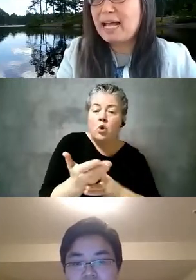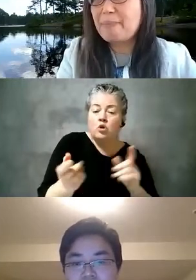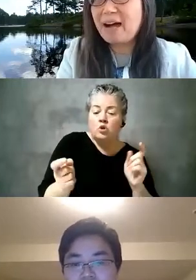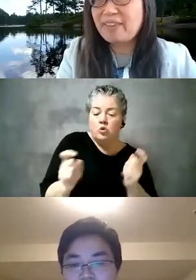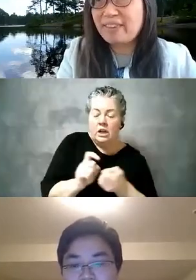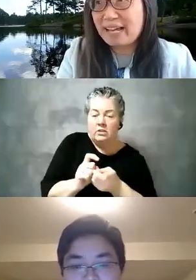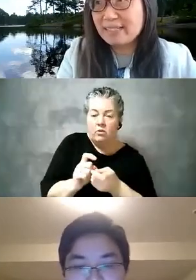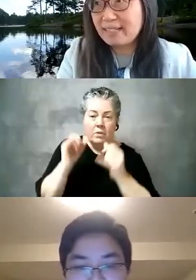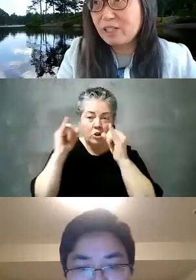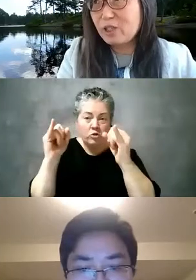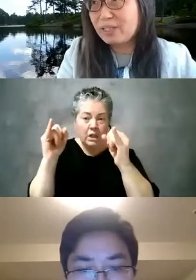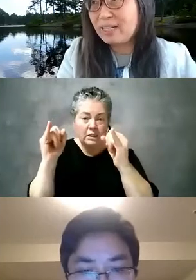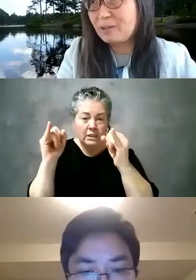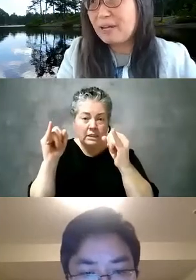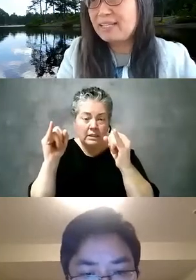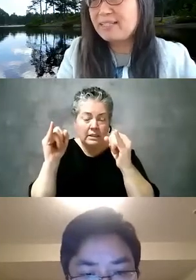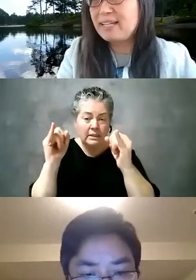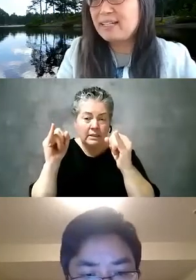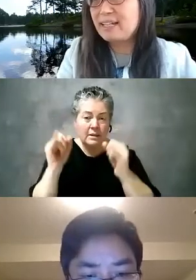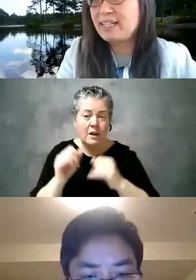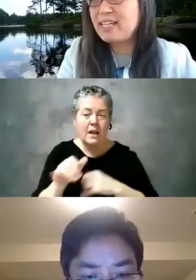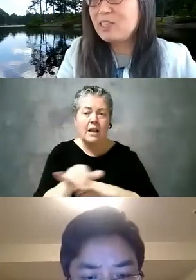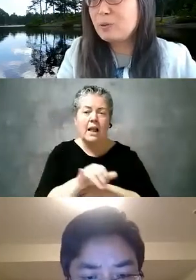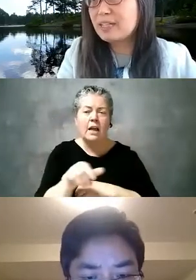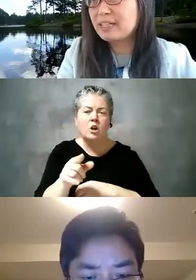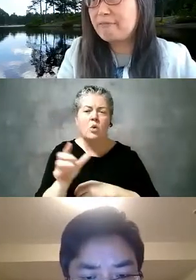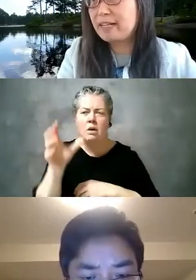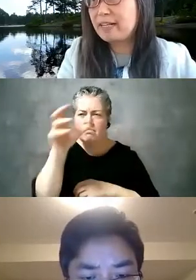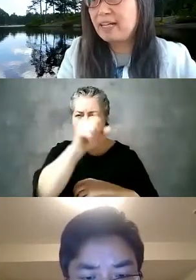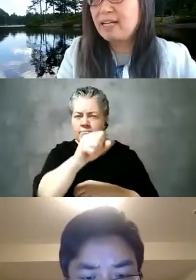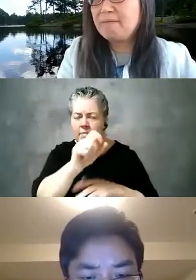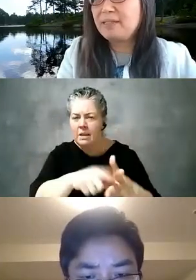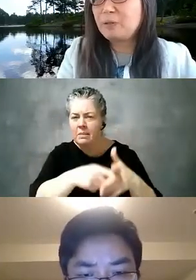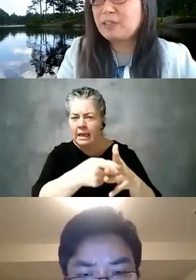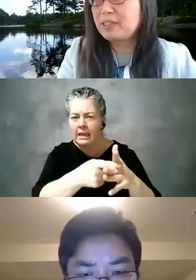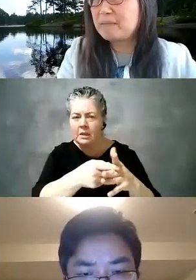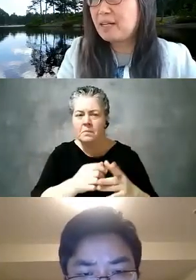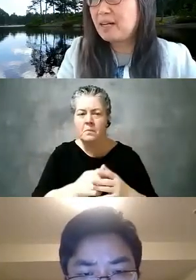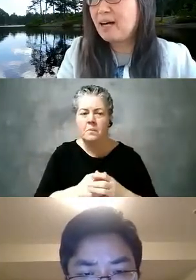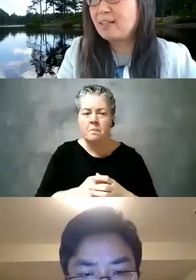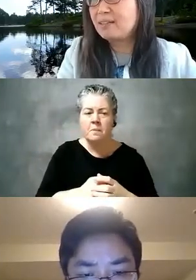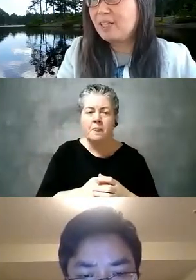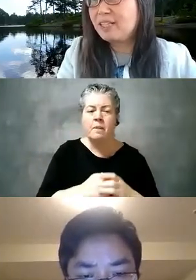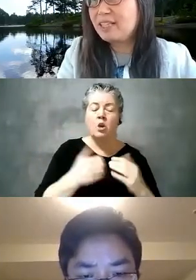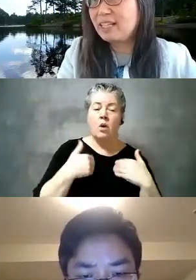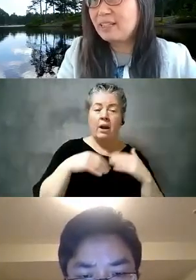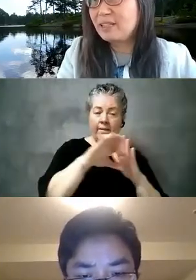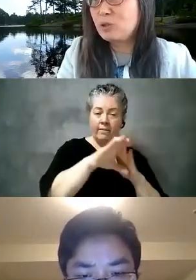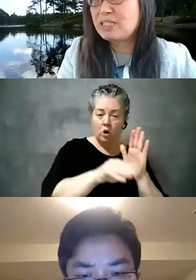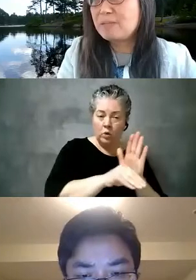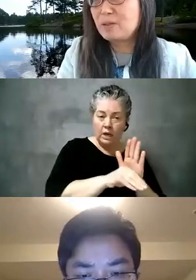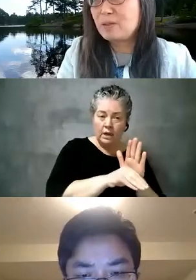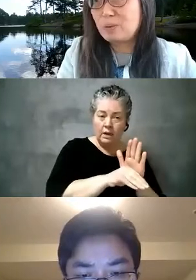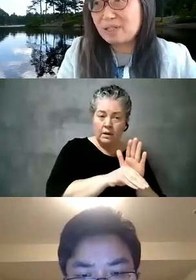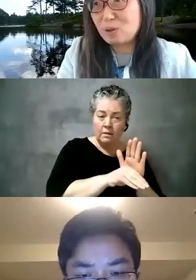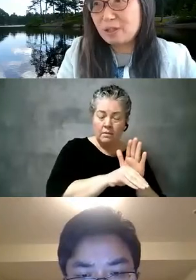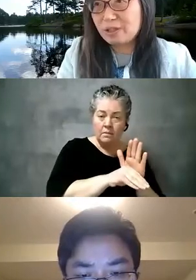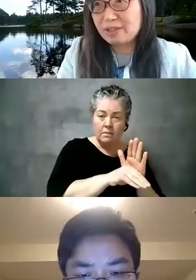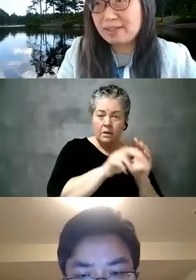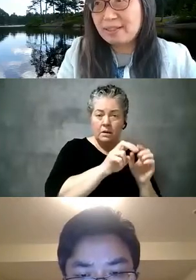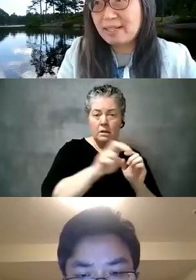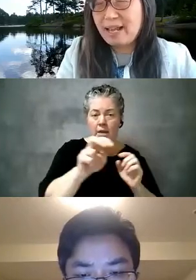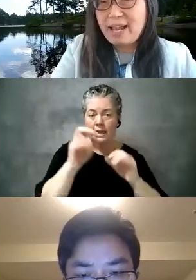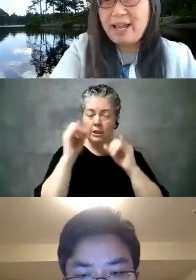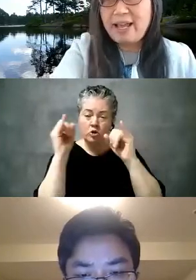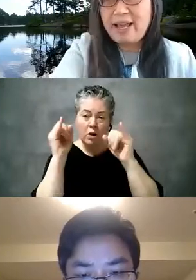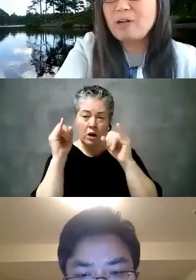as hypothesized initially, right? Is there an indirect effect of the curriculum on learning transmitted through